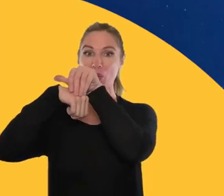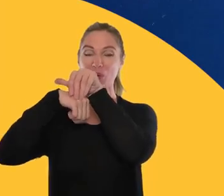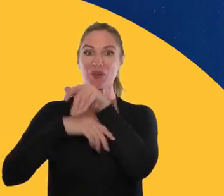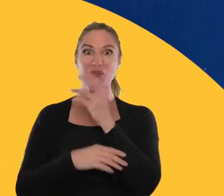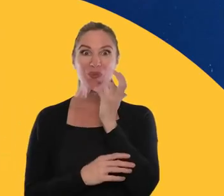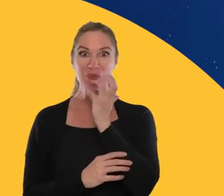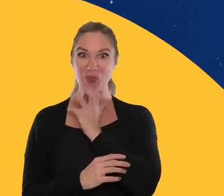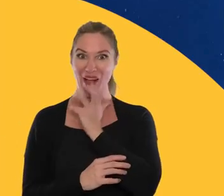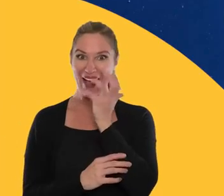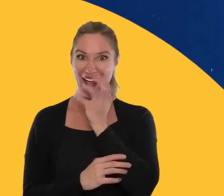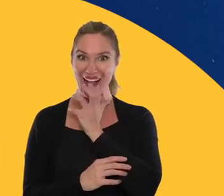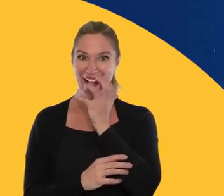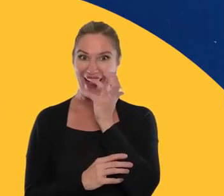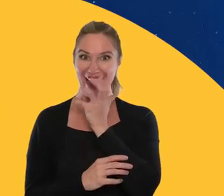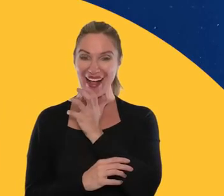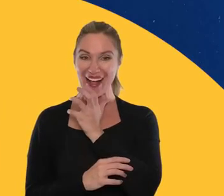ocean.